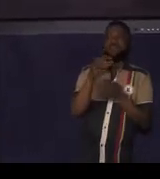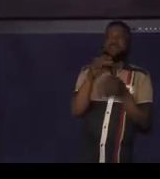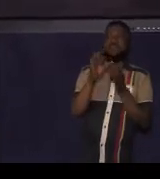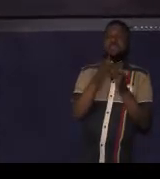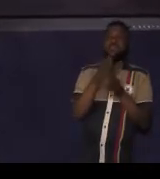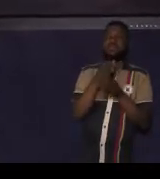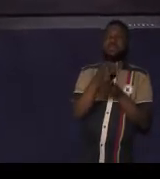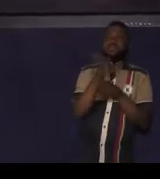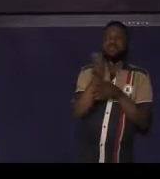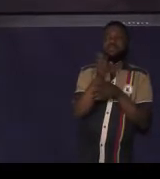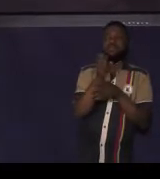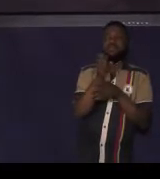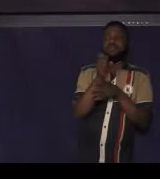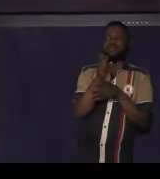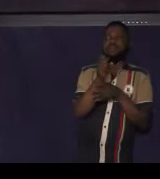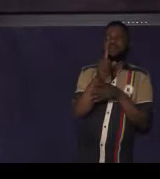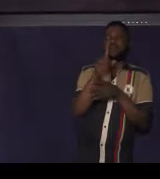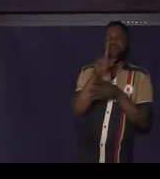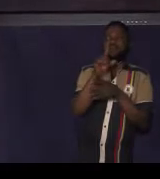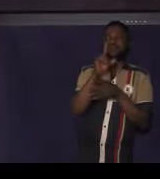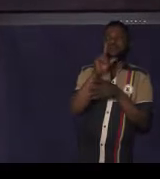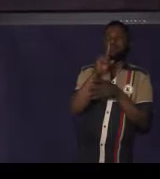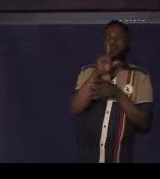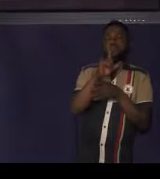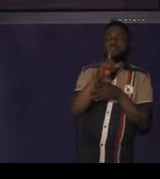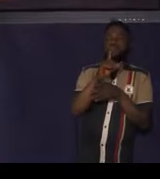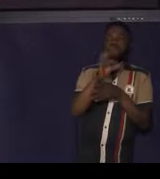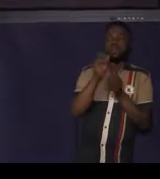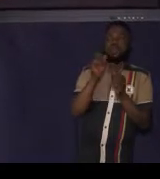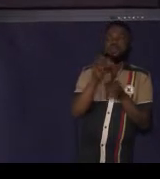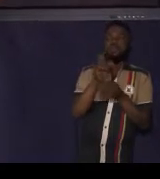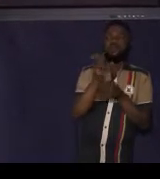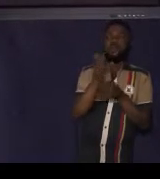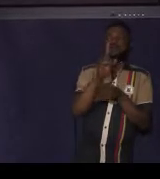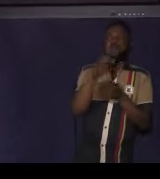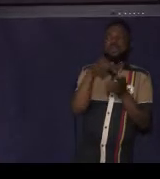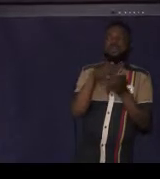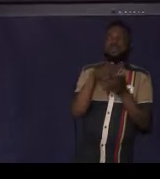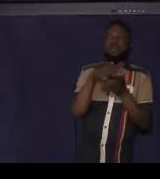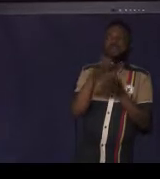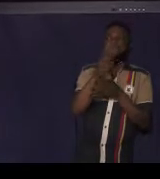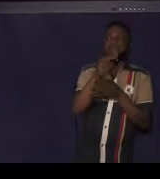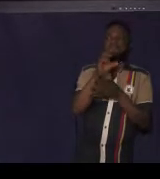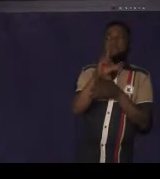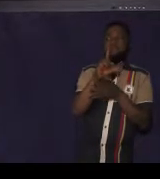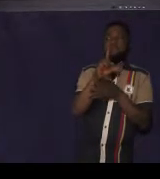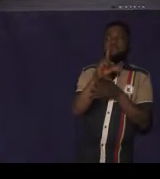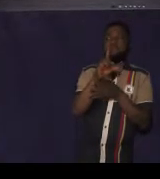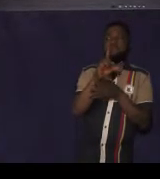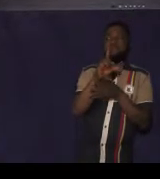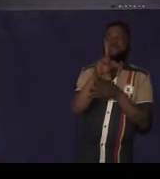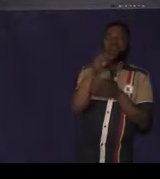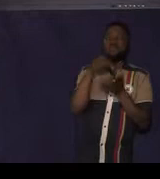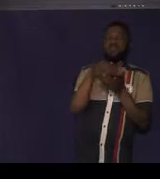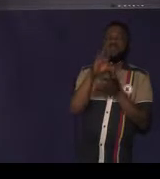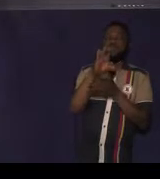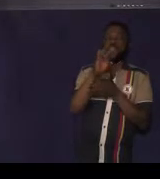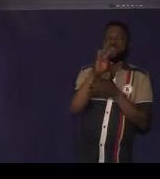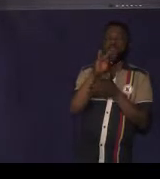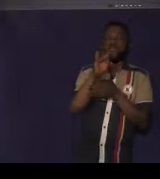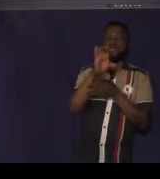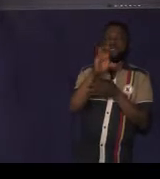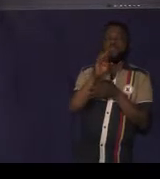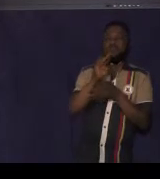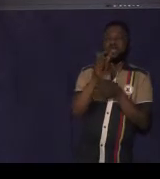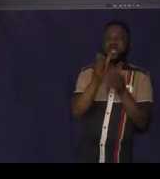So instead of writing 1 liter here, I can write 1000 milliliters. So 1000 cubic